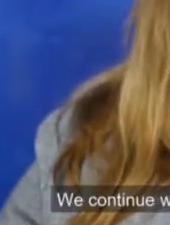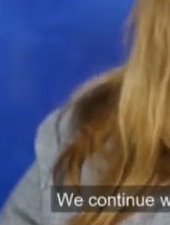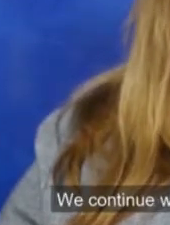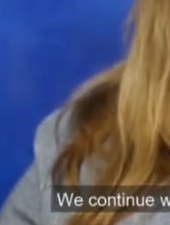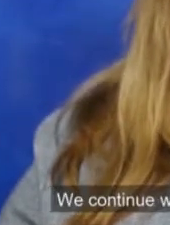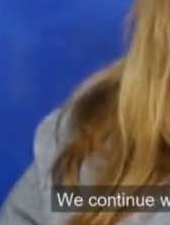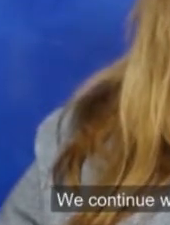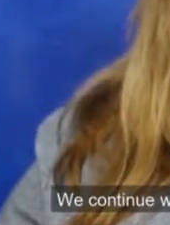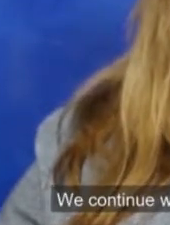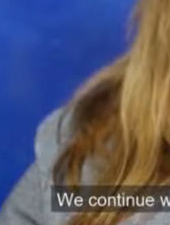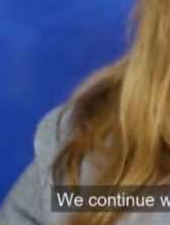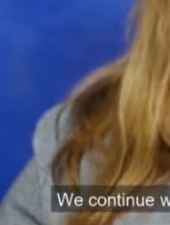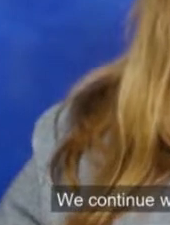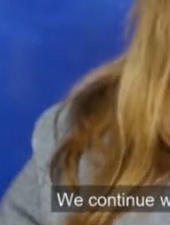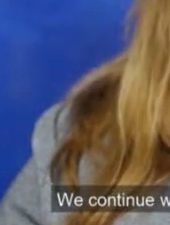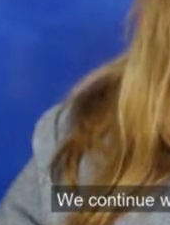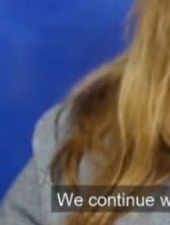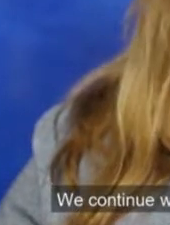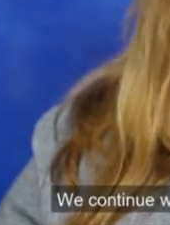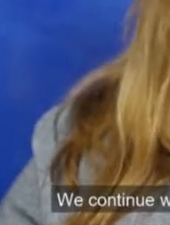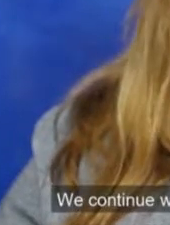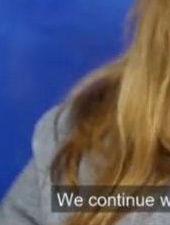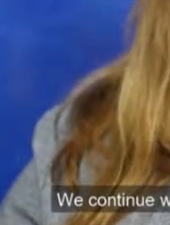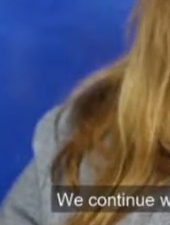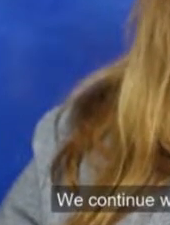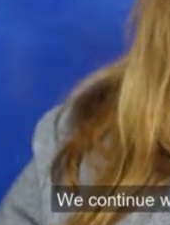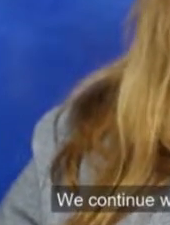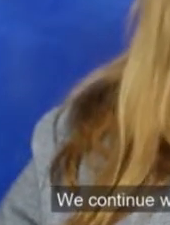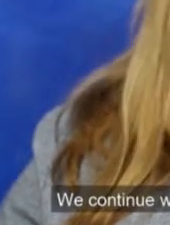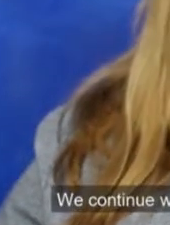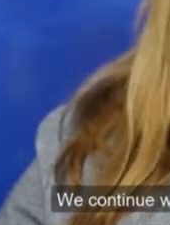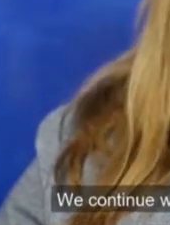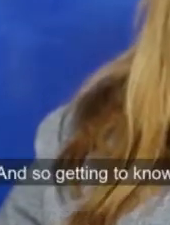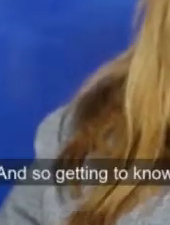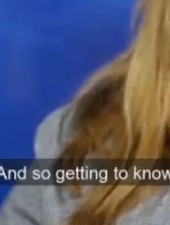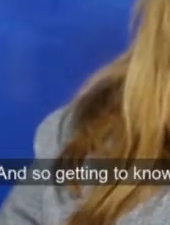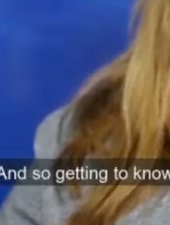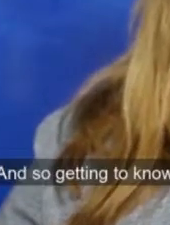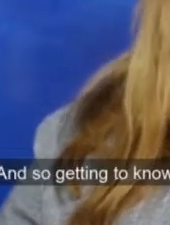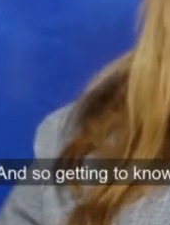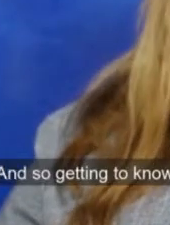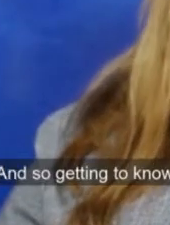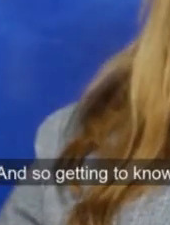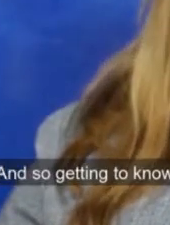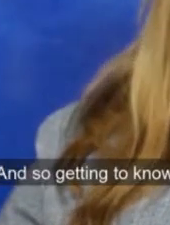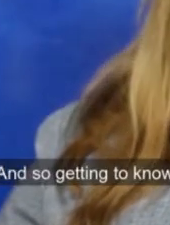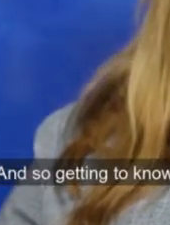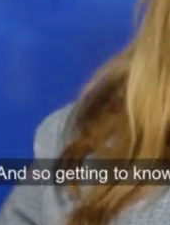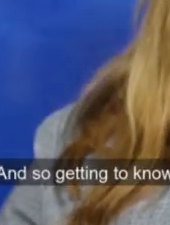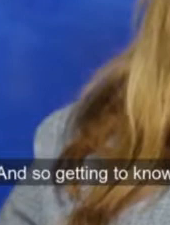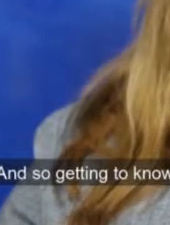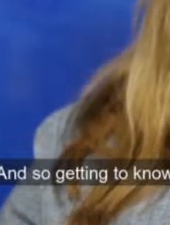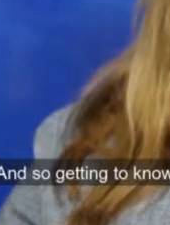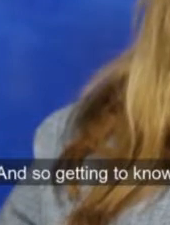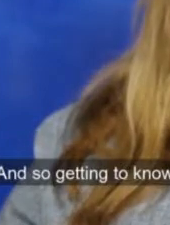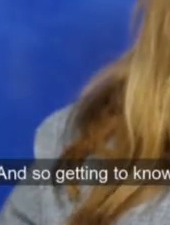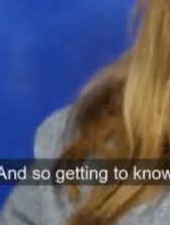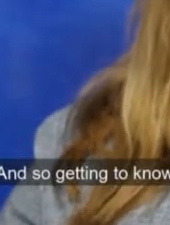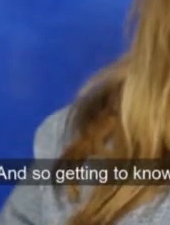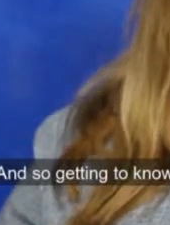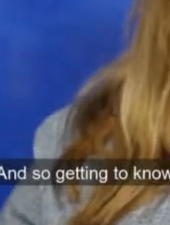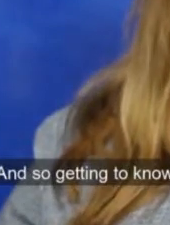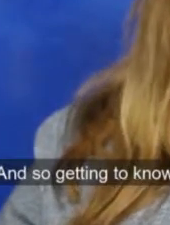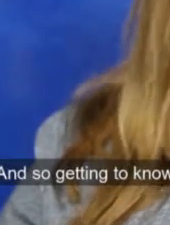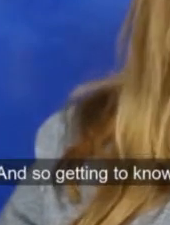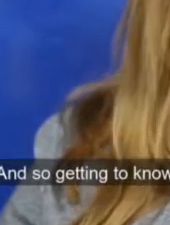we continue with that child, and sometimes all the way up until they're 22. And so getting to know that family and being a part of that family, because we